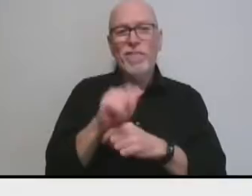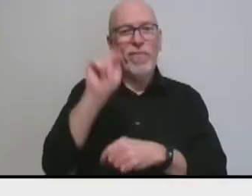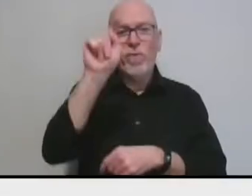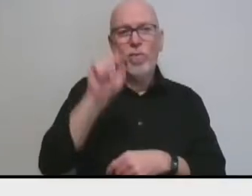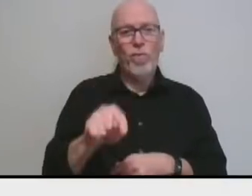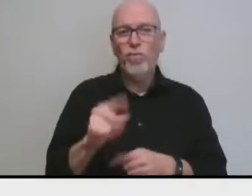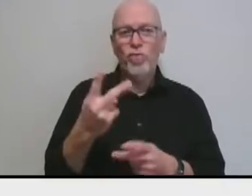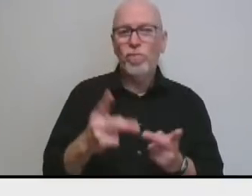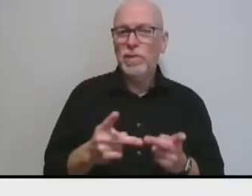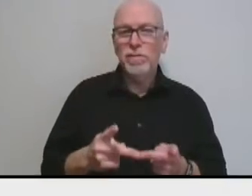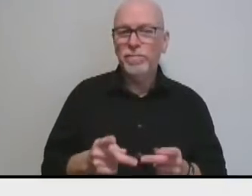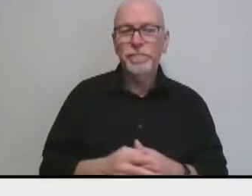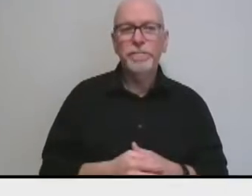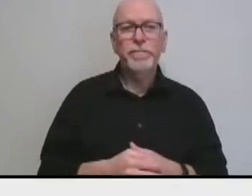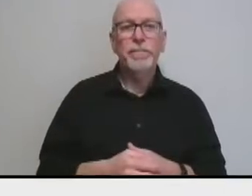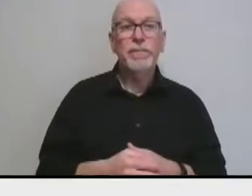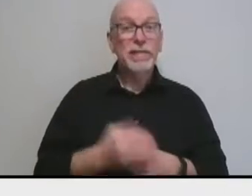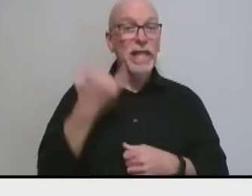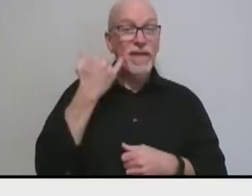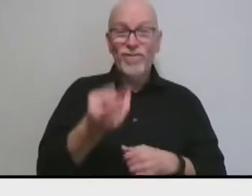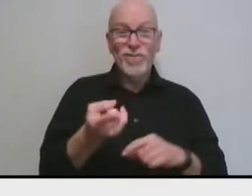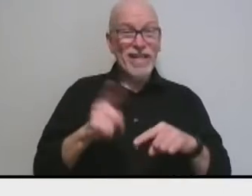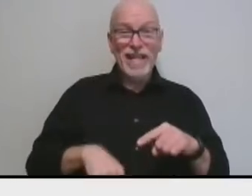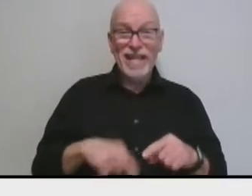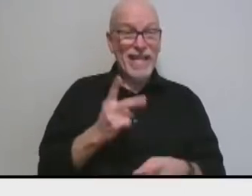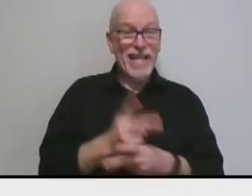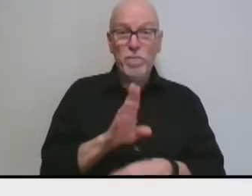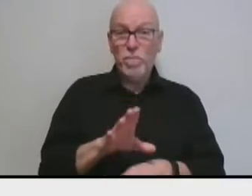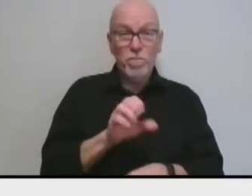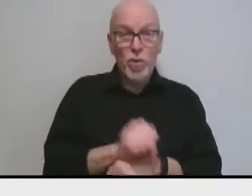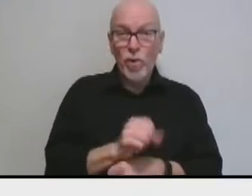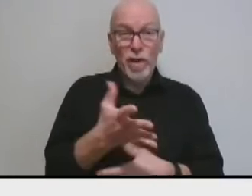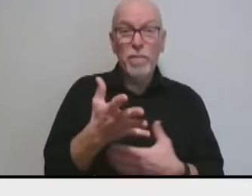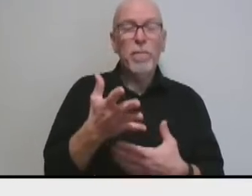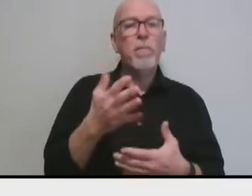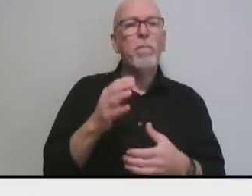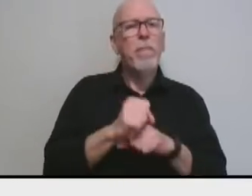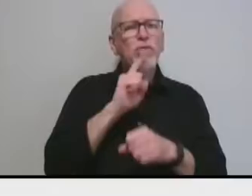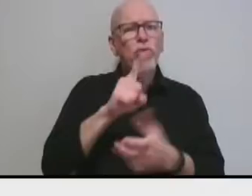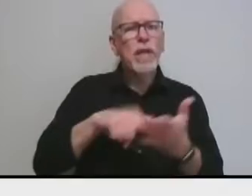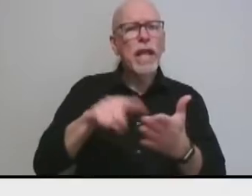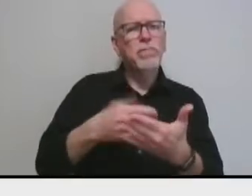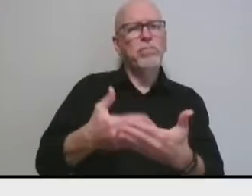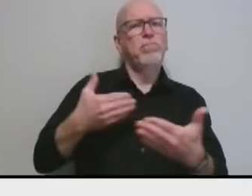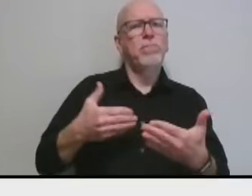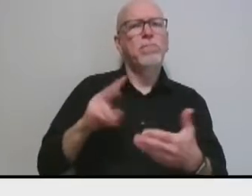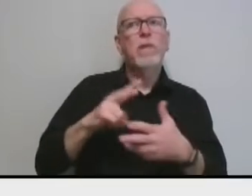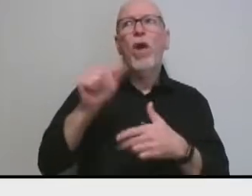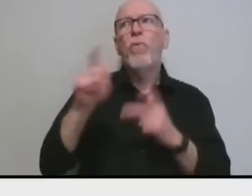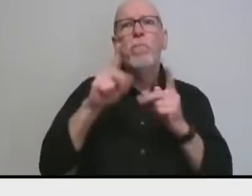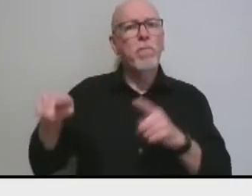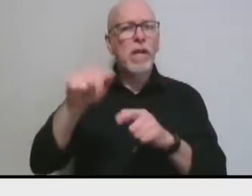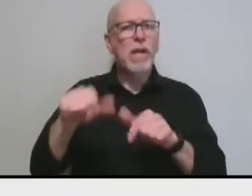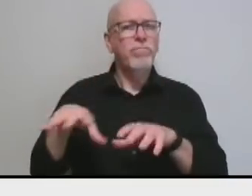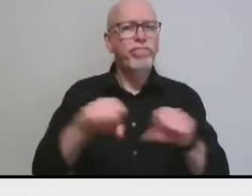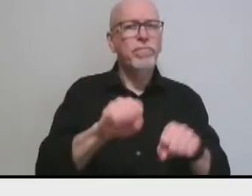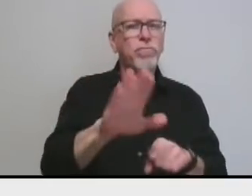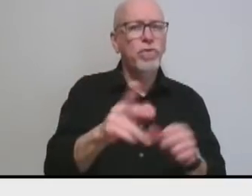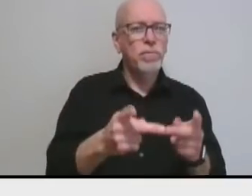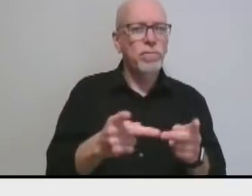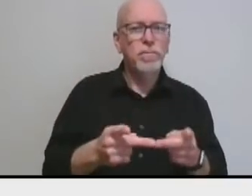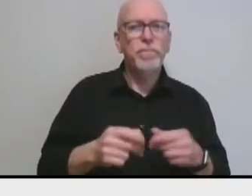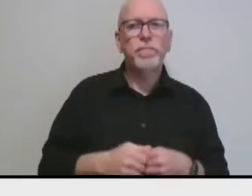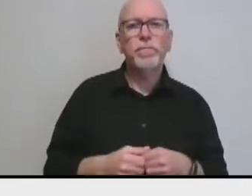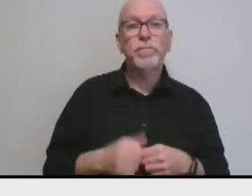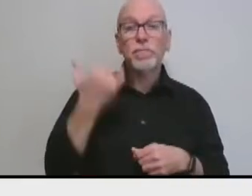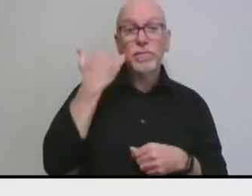locations. If you are not able to keep your appointment, please cancel in advance so others who are eligible can take your slot. And if you are